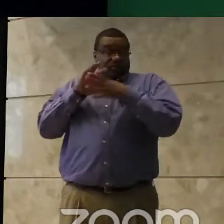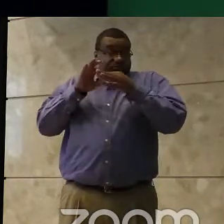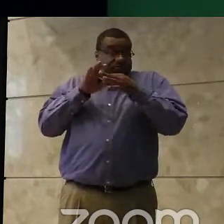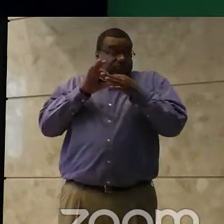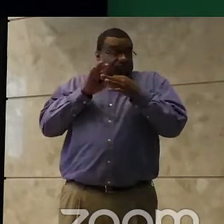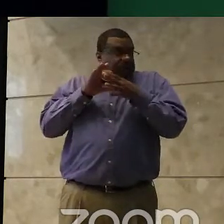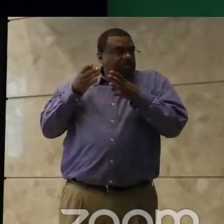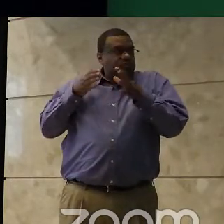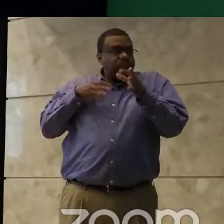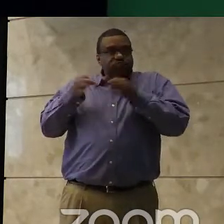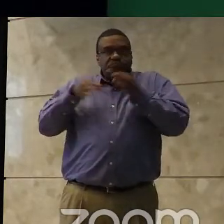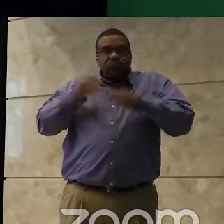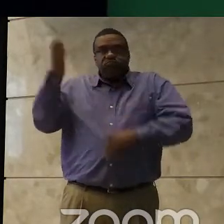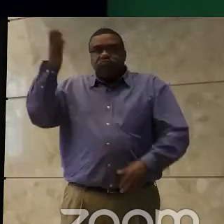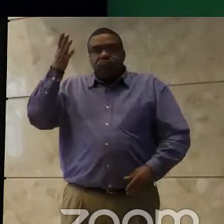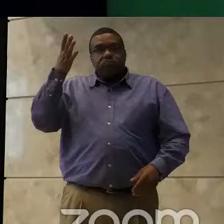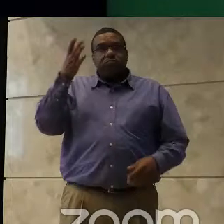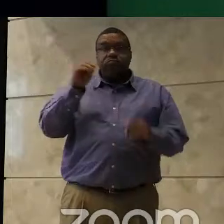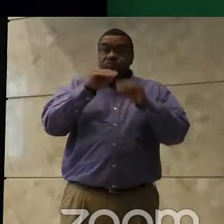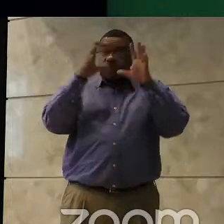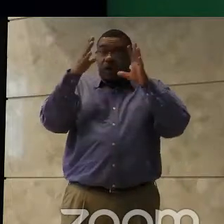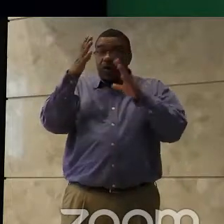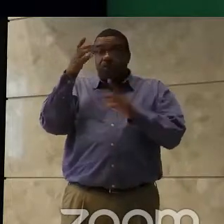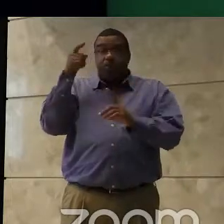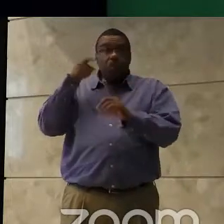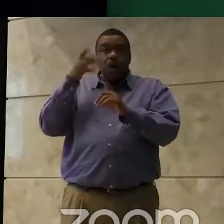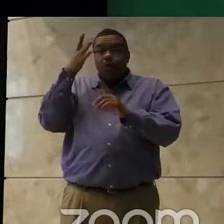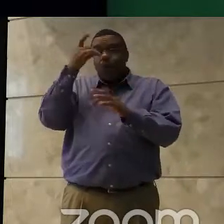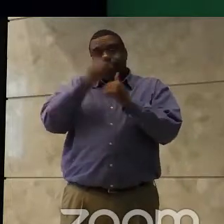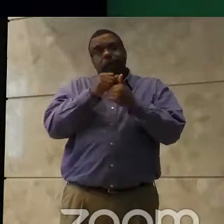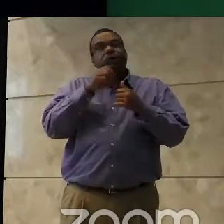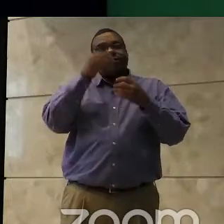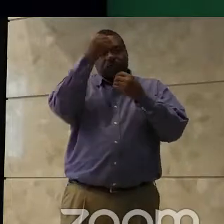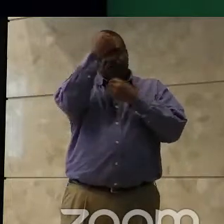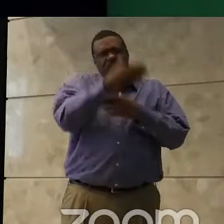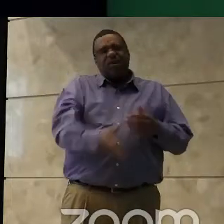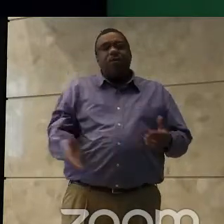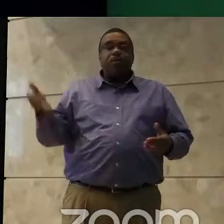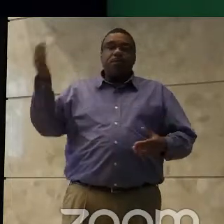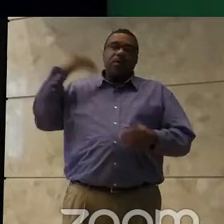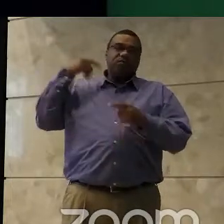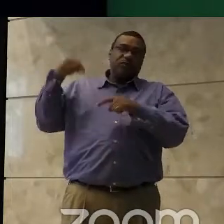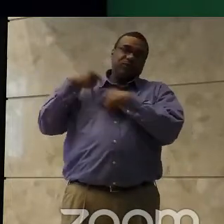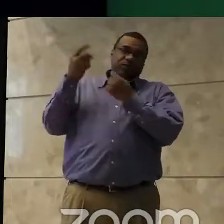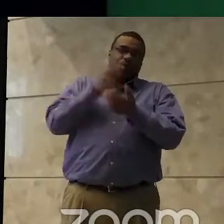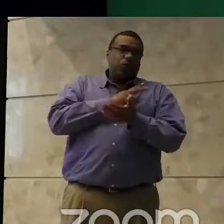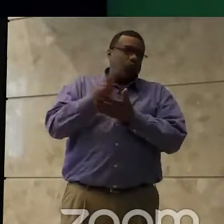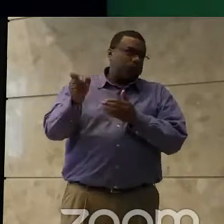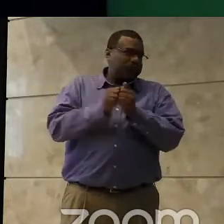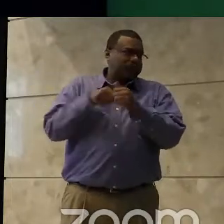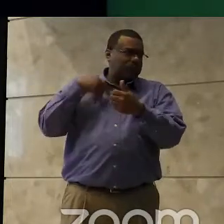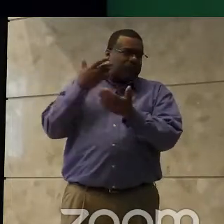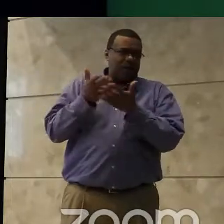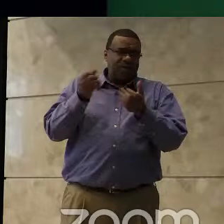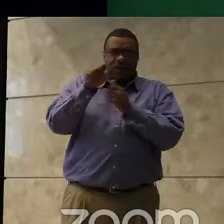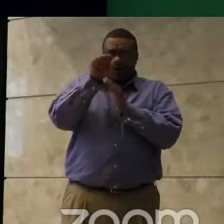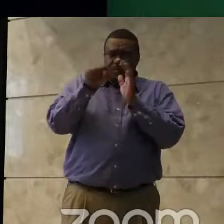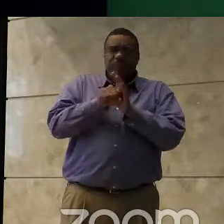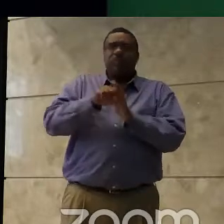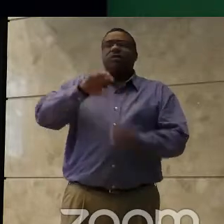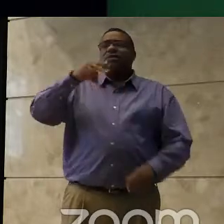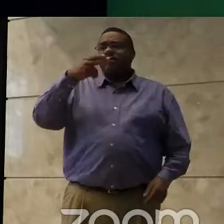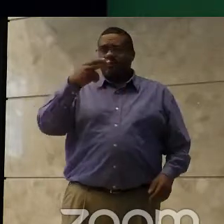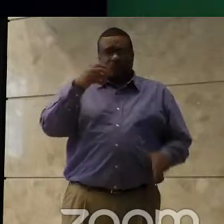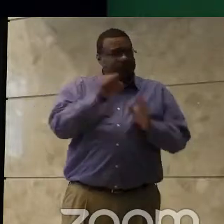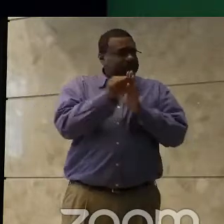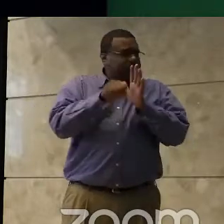obvious reasons, that as I've told people over the past few weeks, I'm coming to Michigan State since your tragedy. Everybody